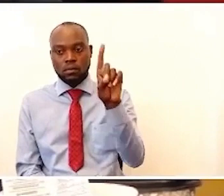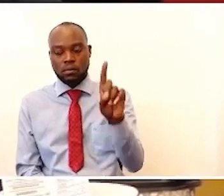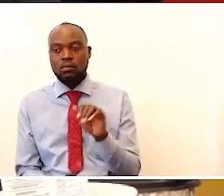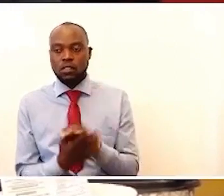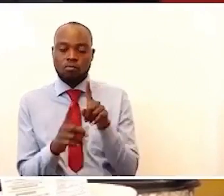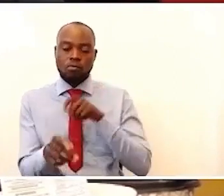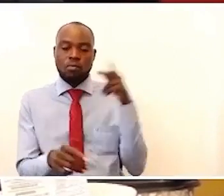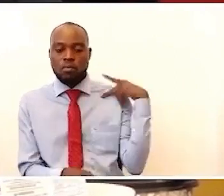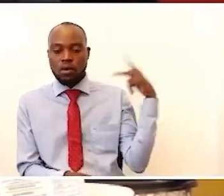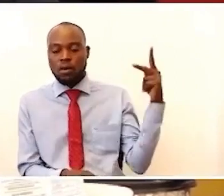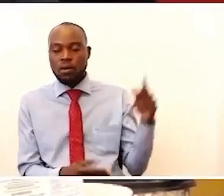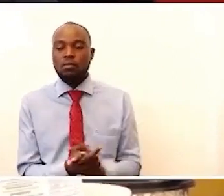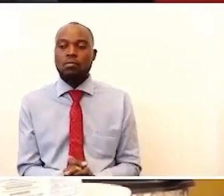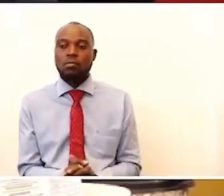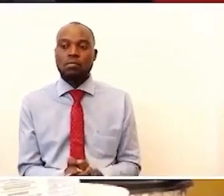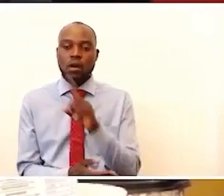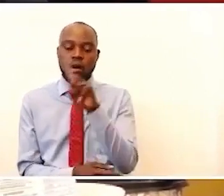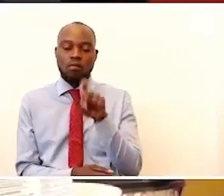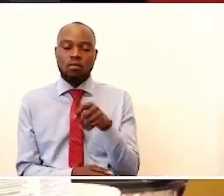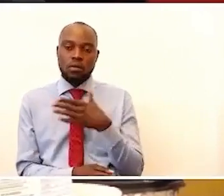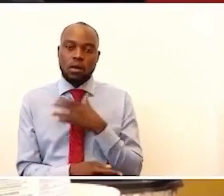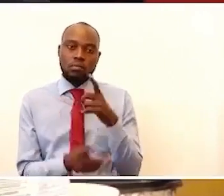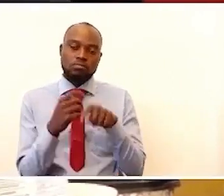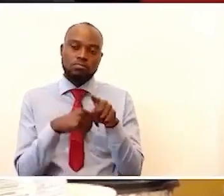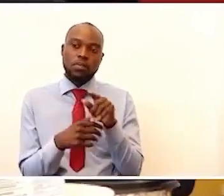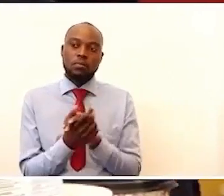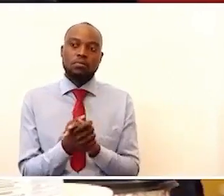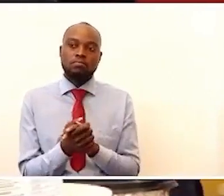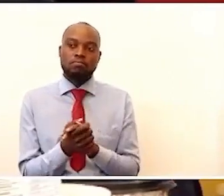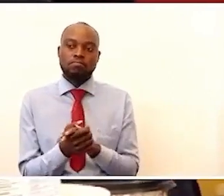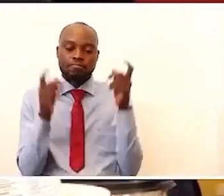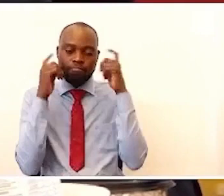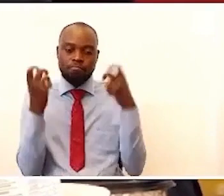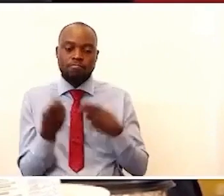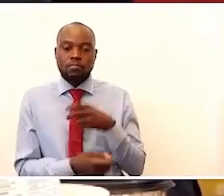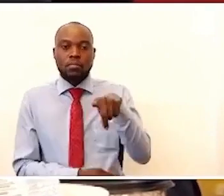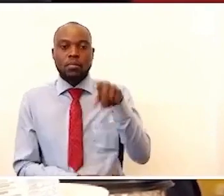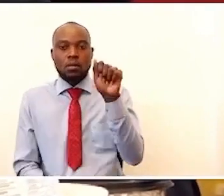Kenya. My question goes to Dr. Patrick